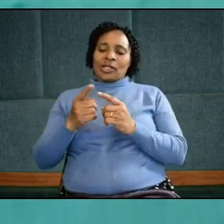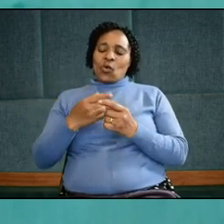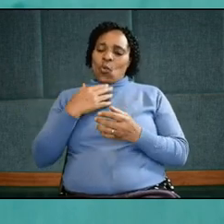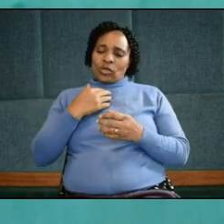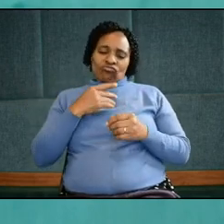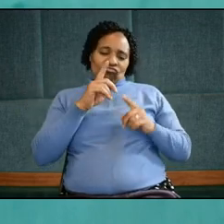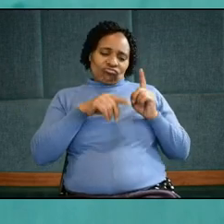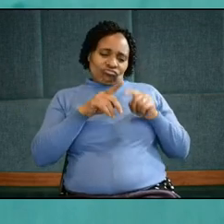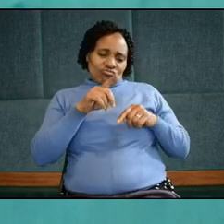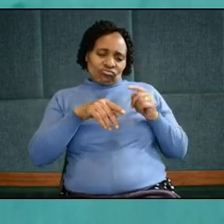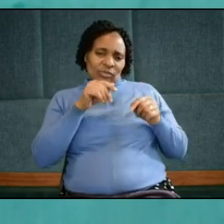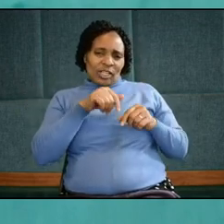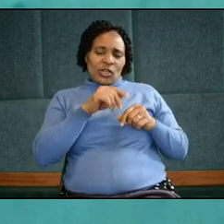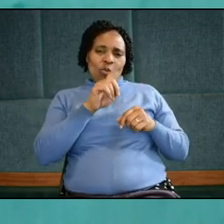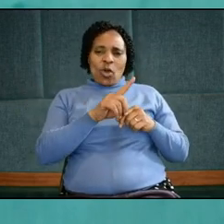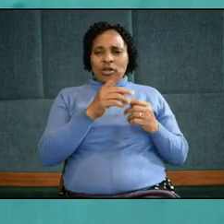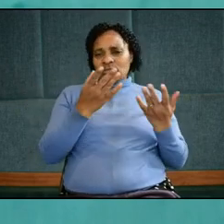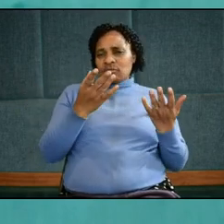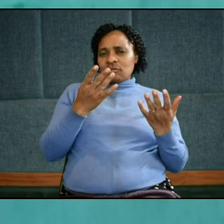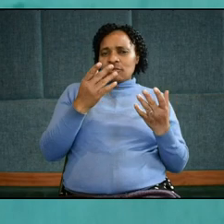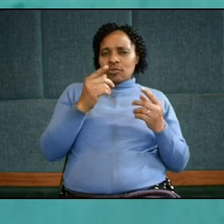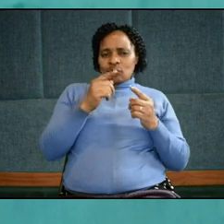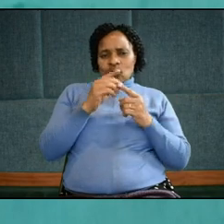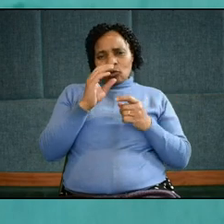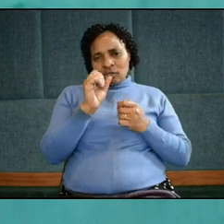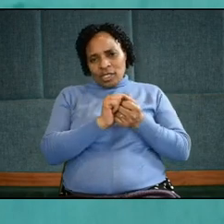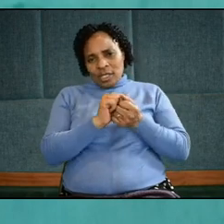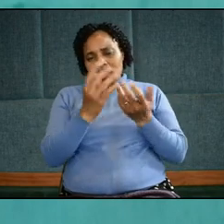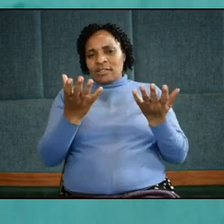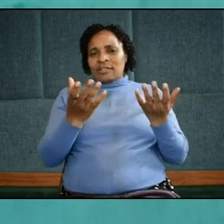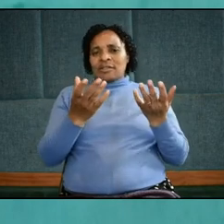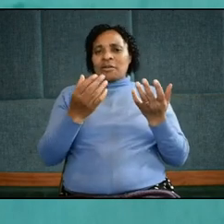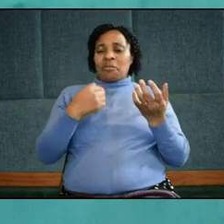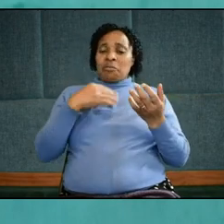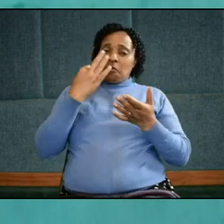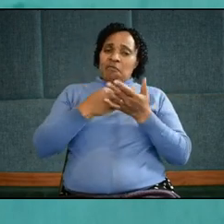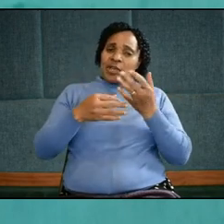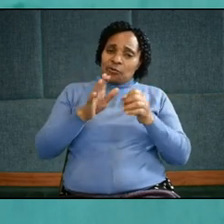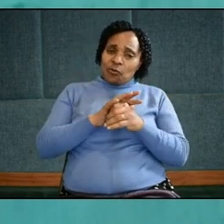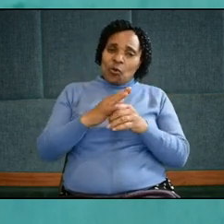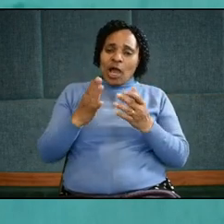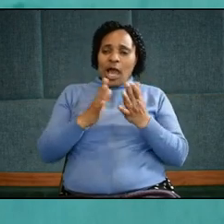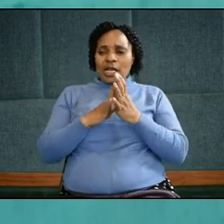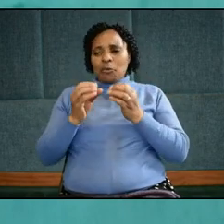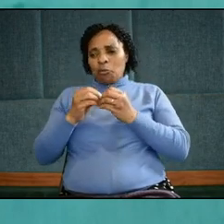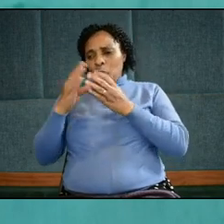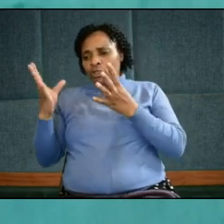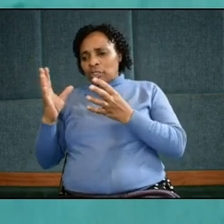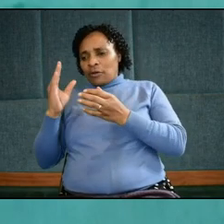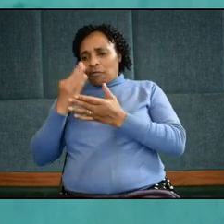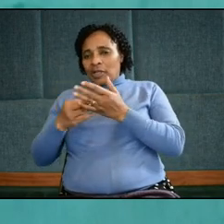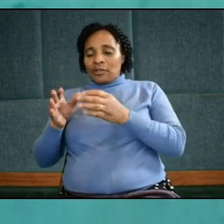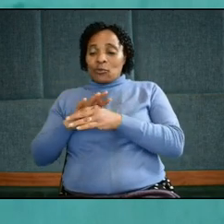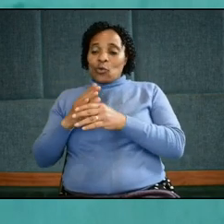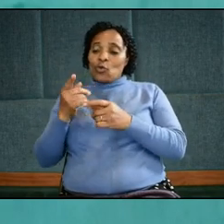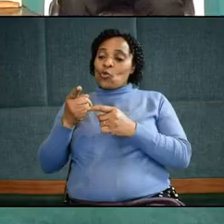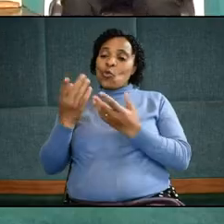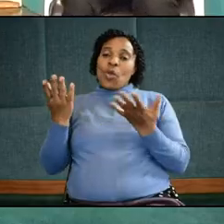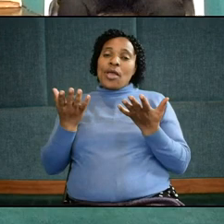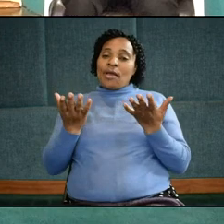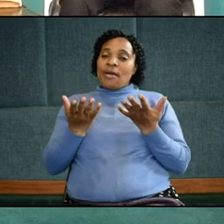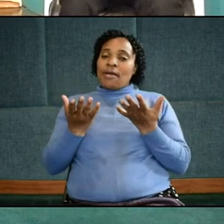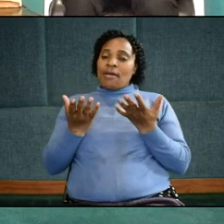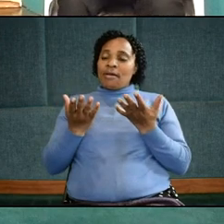scale of 1 to 10, 1 being the least faithful to God, 10 being the most faithful, where do you think you lie in that scale?